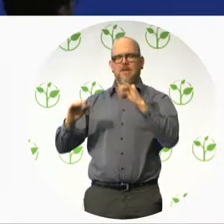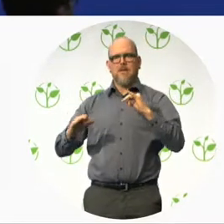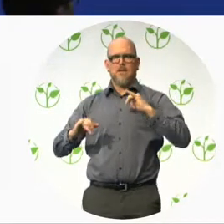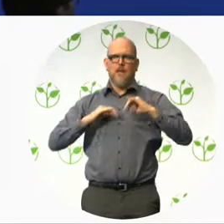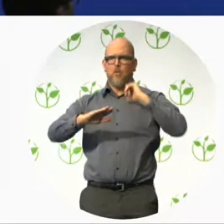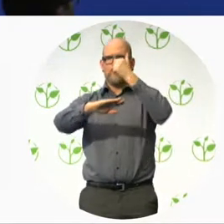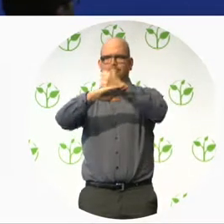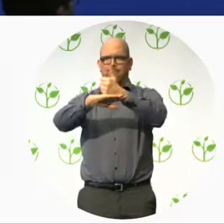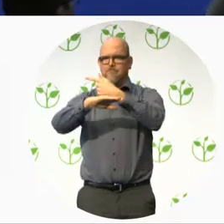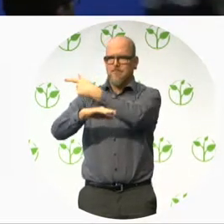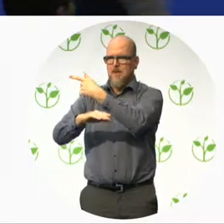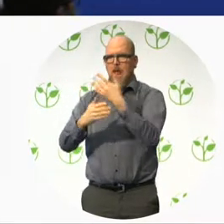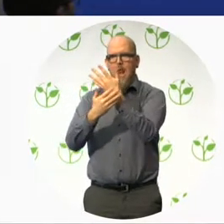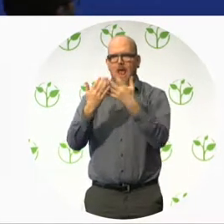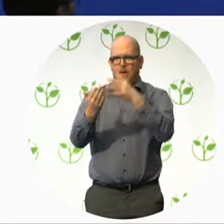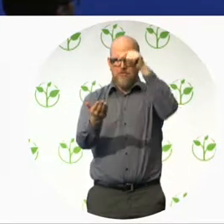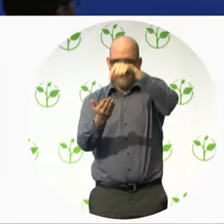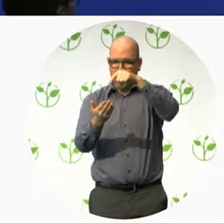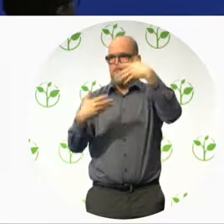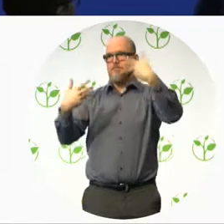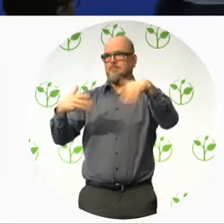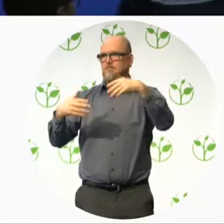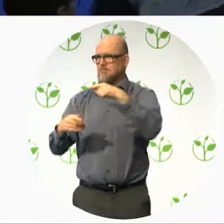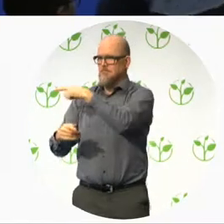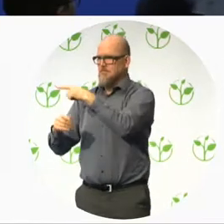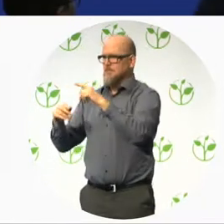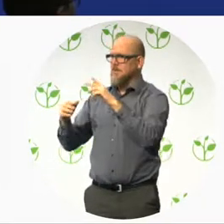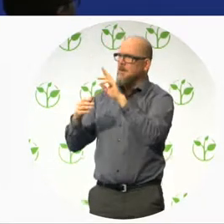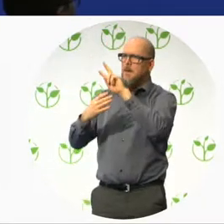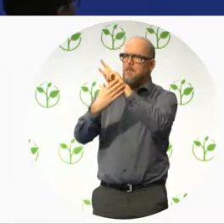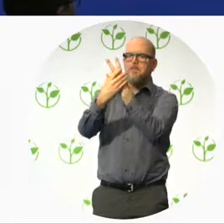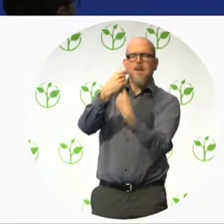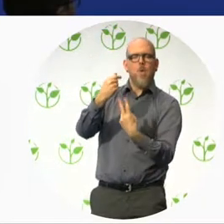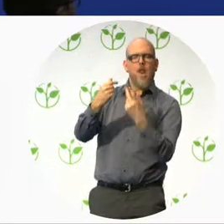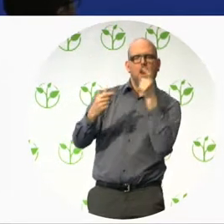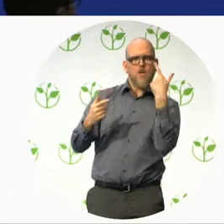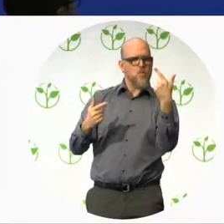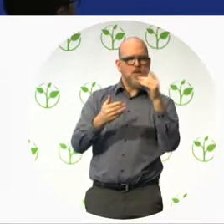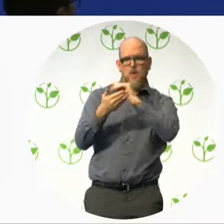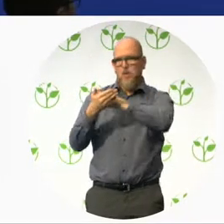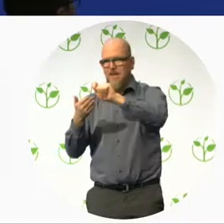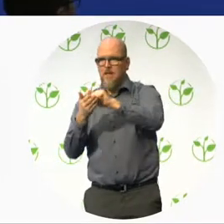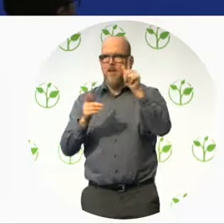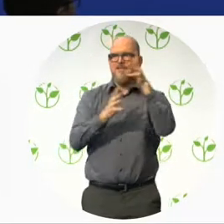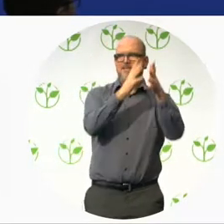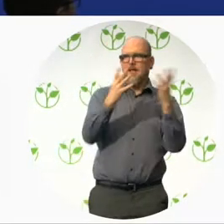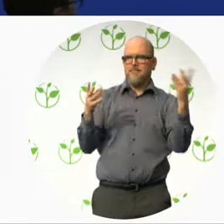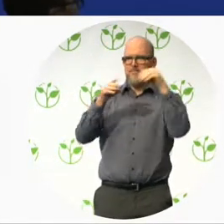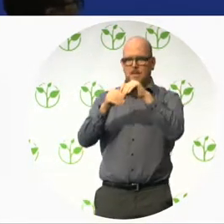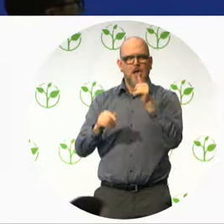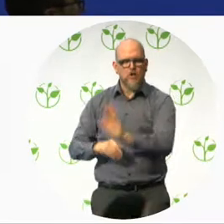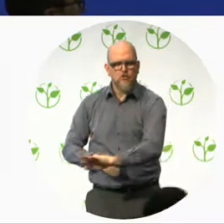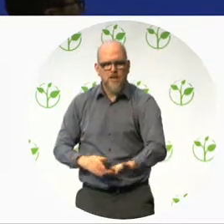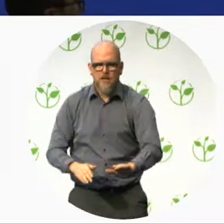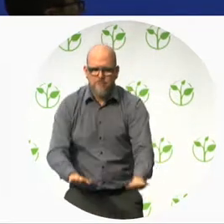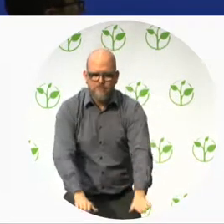She has developed bilingual storybook apps designed for early language acquisition of deaf children. But she will